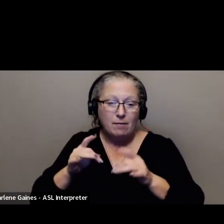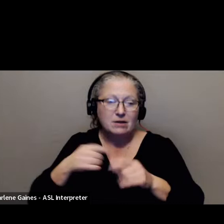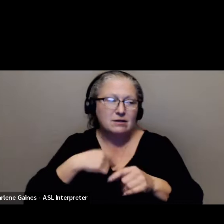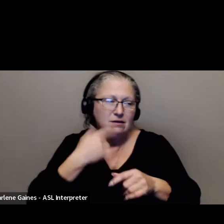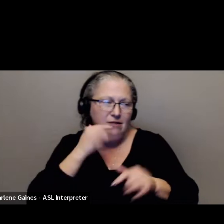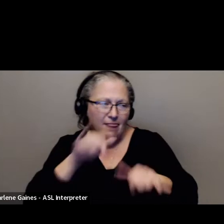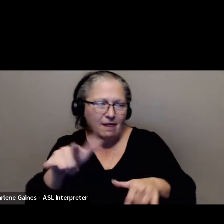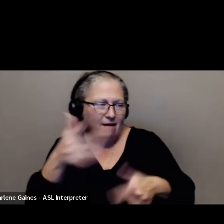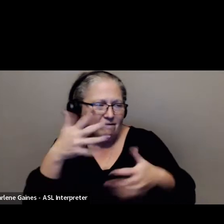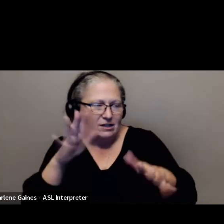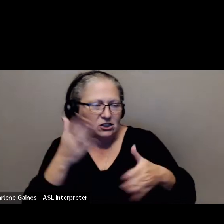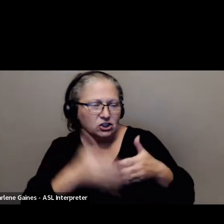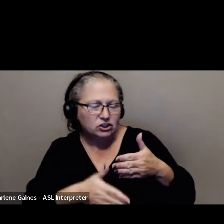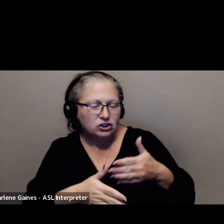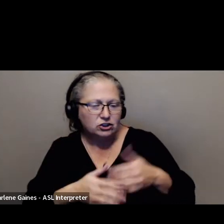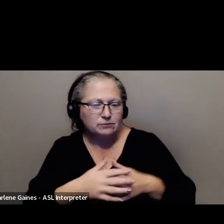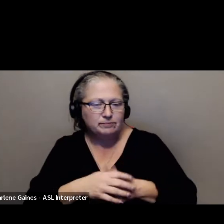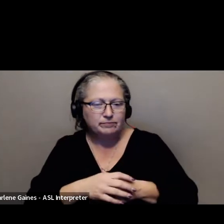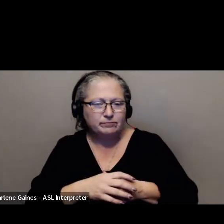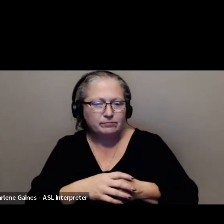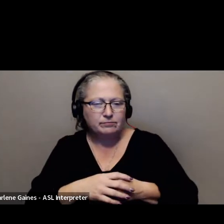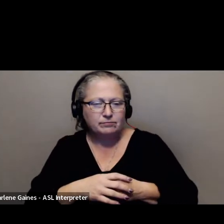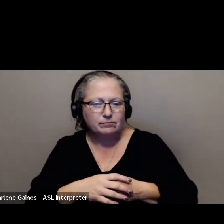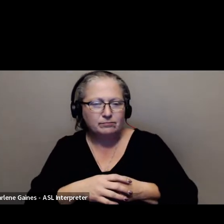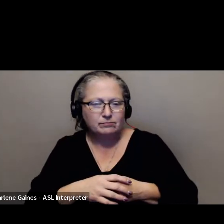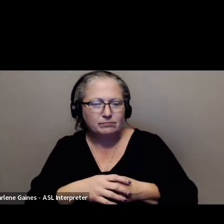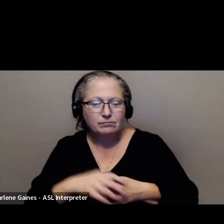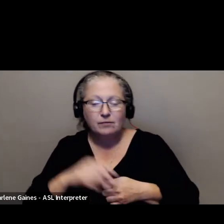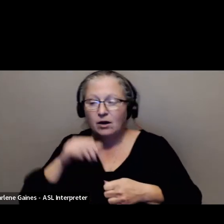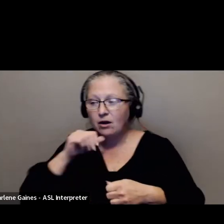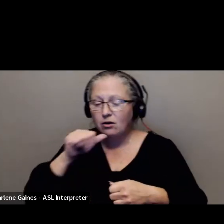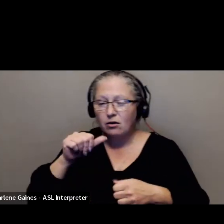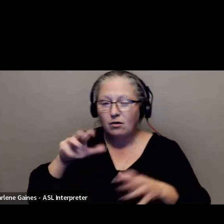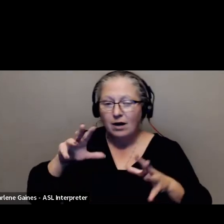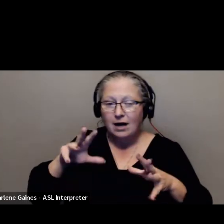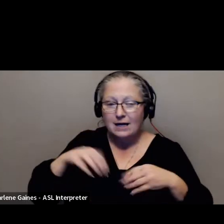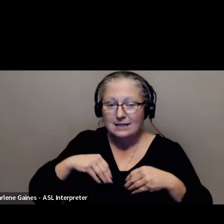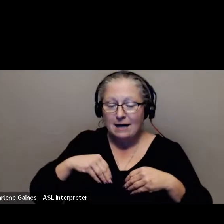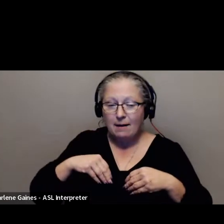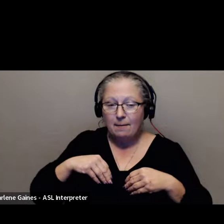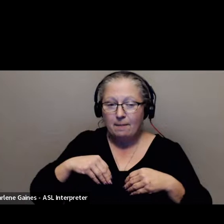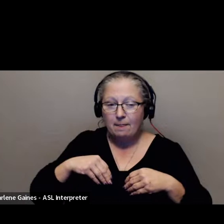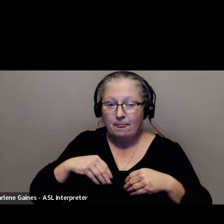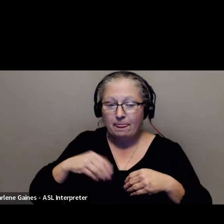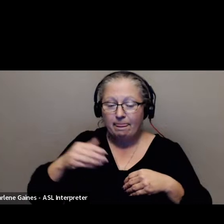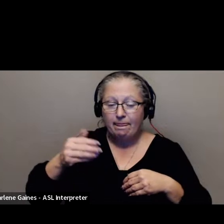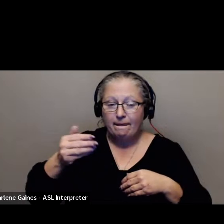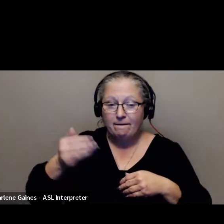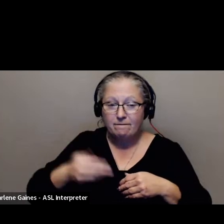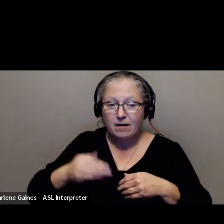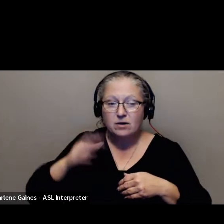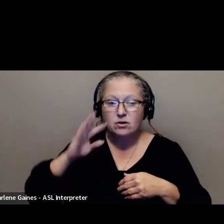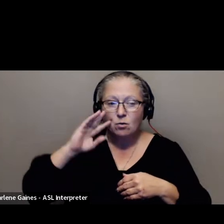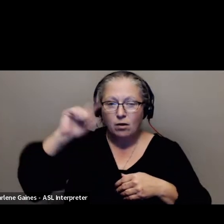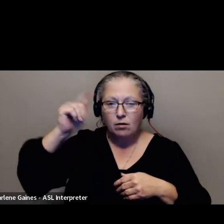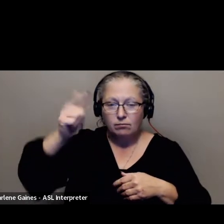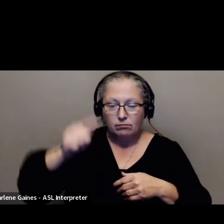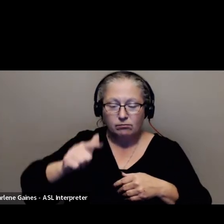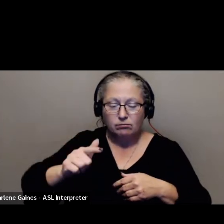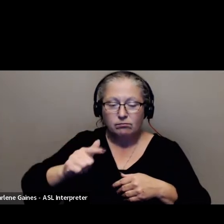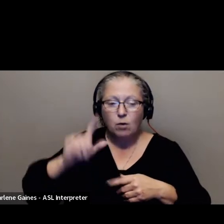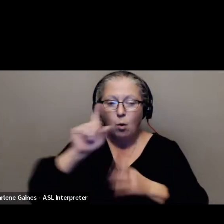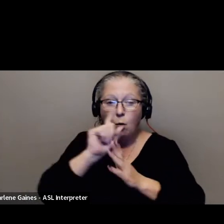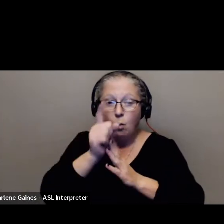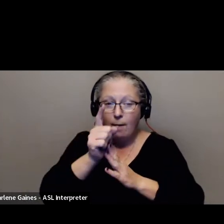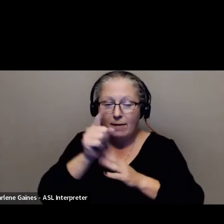it. Yeah. So I And just if they closed do the not speaker. accept the invitation, we'll bring them down. Yes, exactly. Thank you. And they have 1 minute to speak. I'm